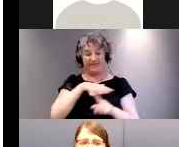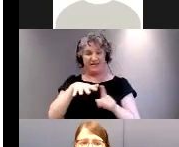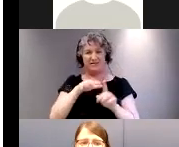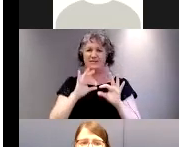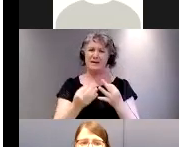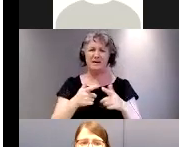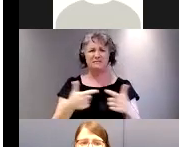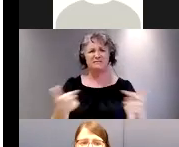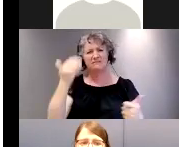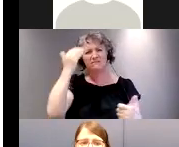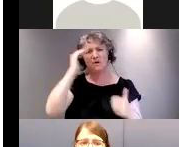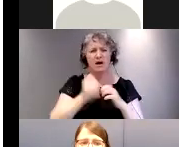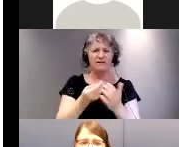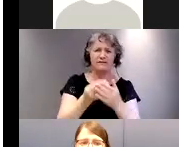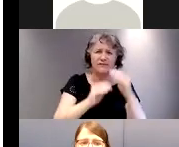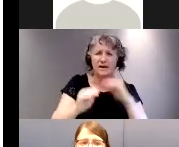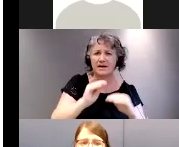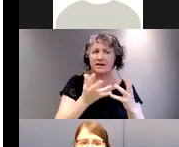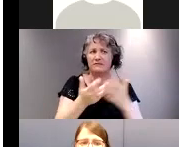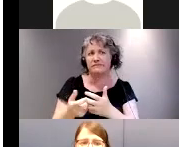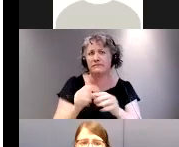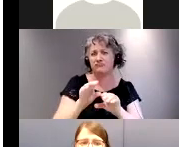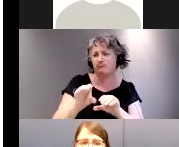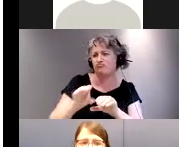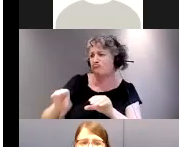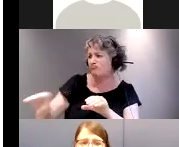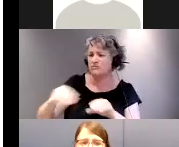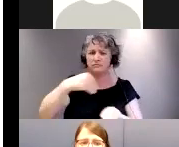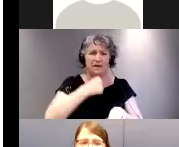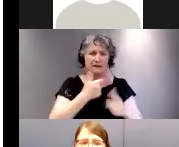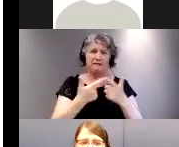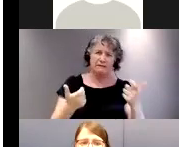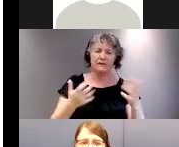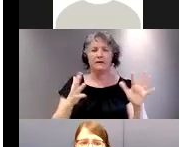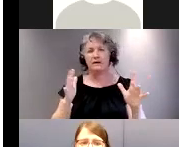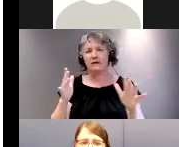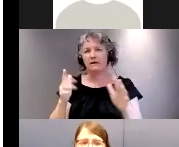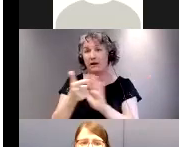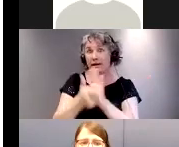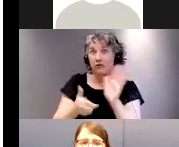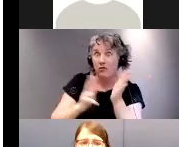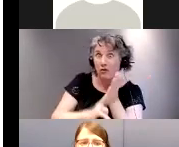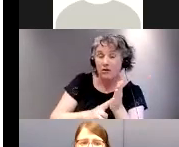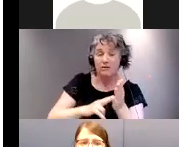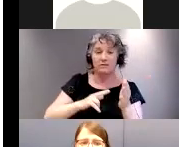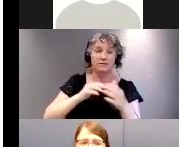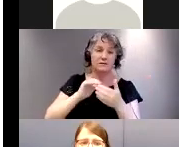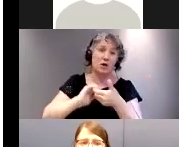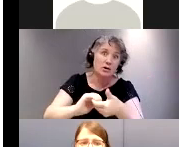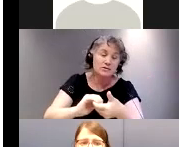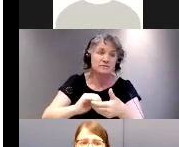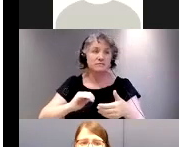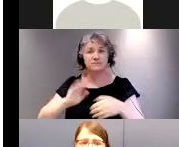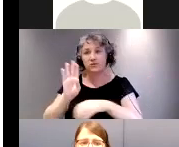know how that will be handed over and compensation will work, and they've handled the legal contracts and the partnerships and the corporations, they've dealt